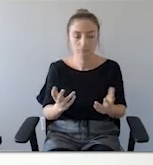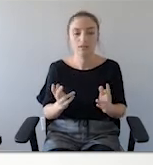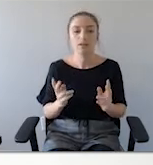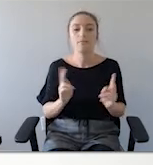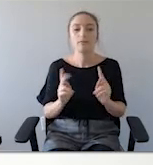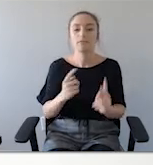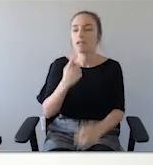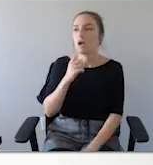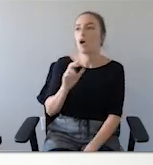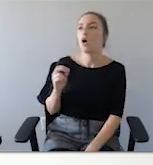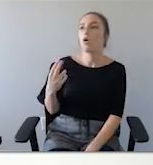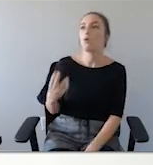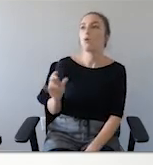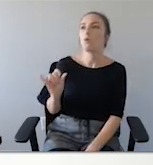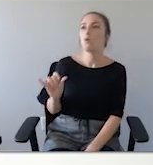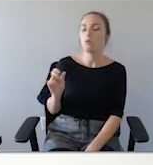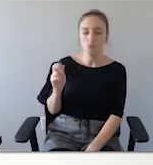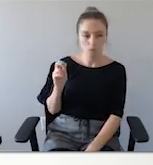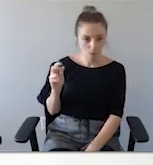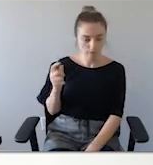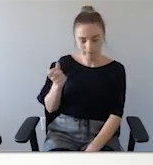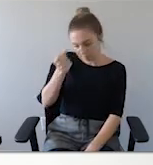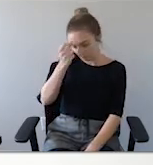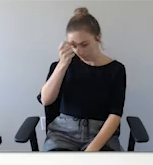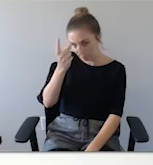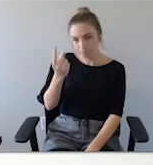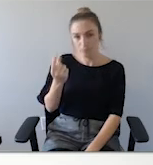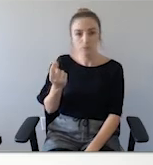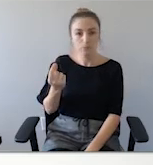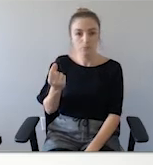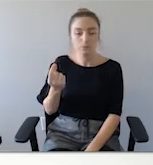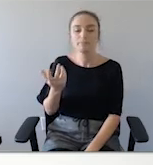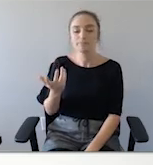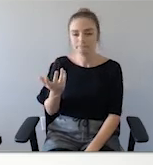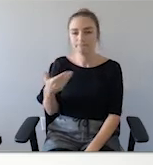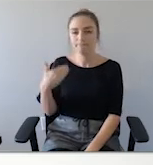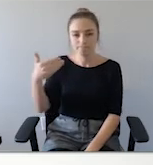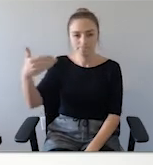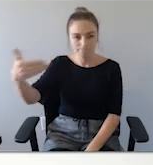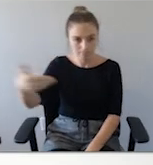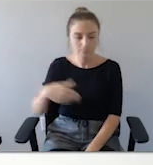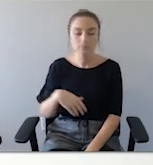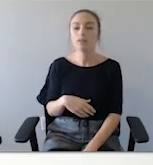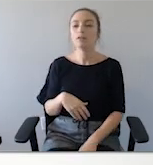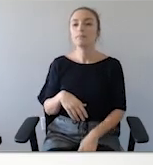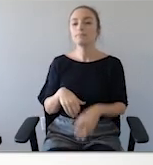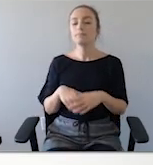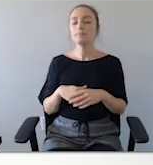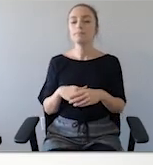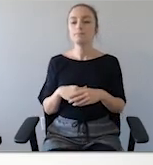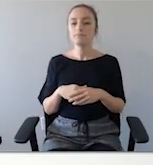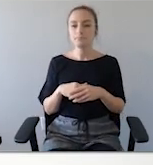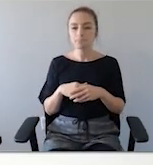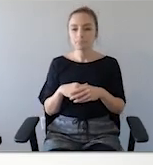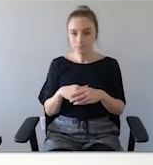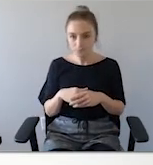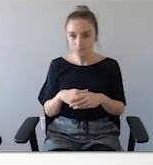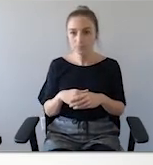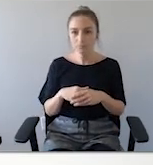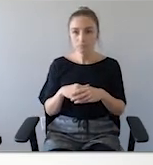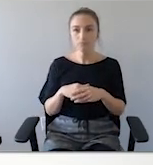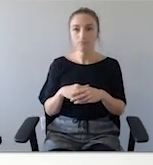to somebody. And then they will come back and they'll regroup. All right, so we got Dorothy here. So this is the